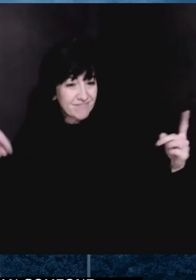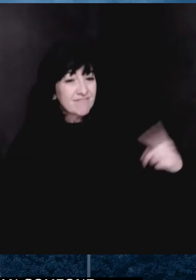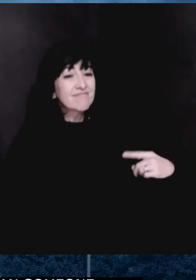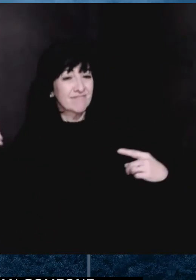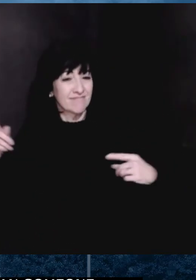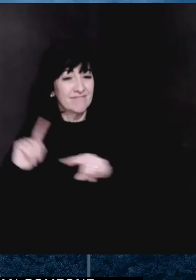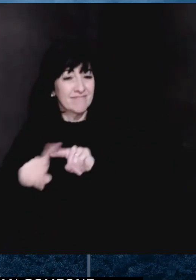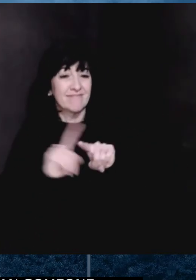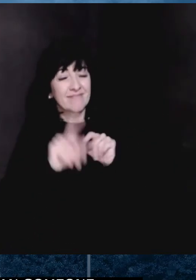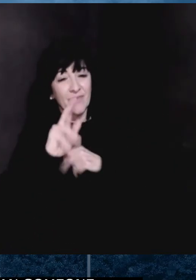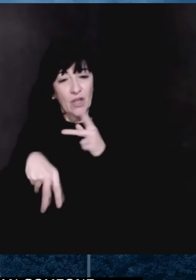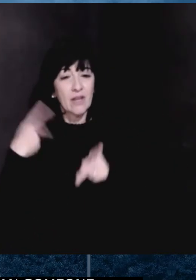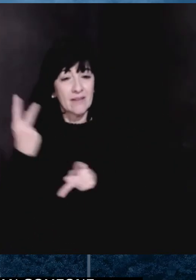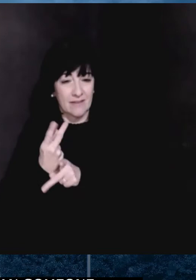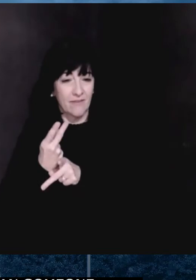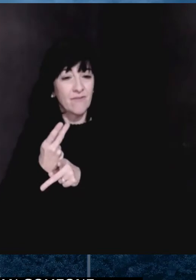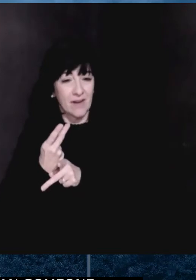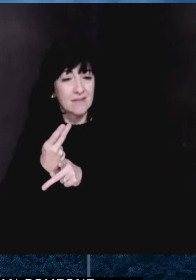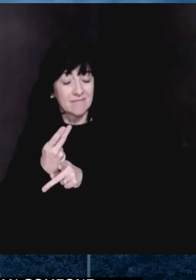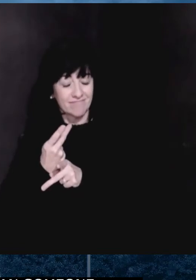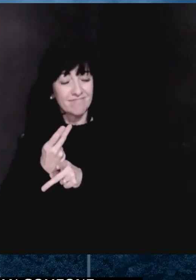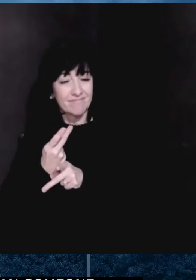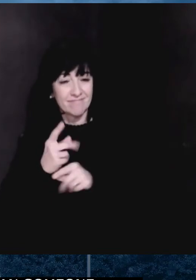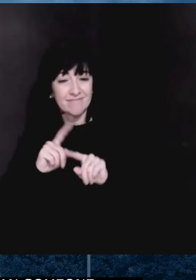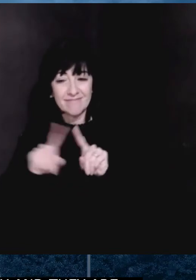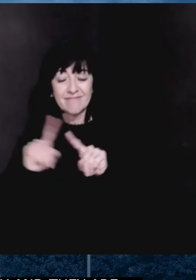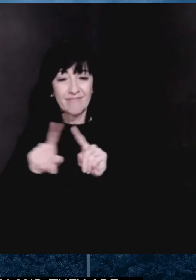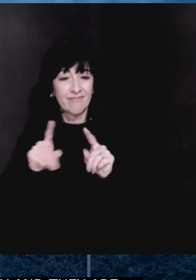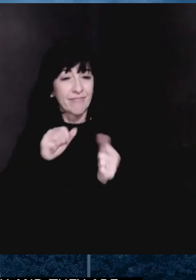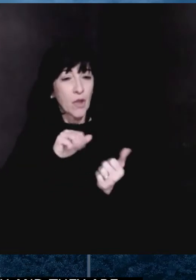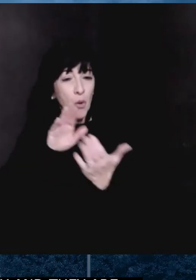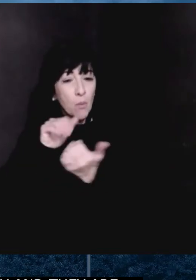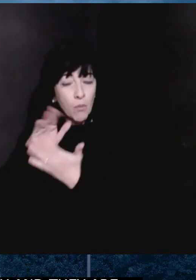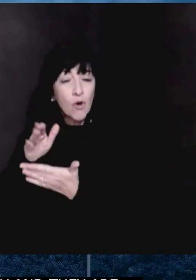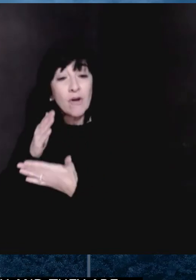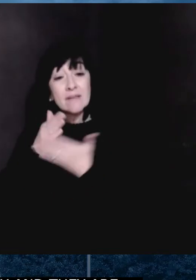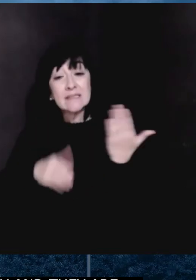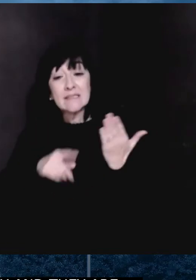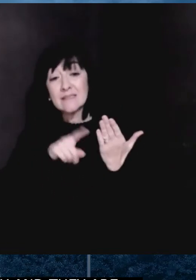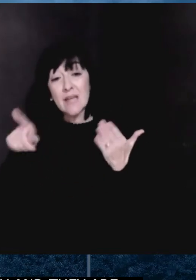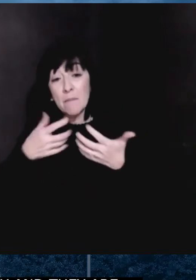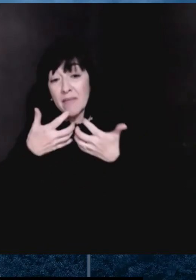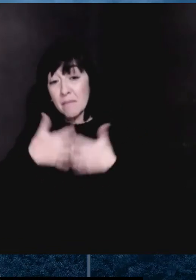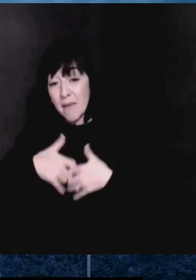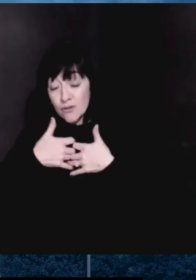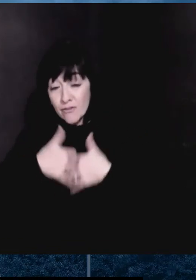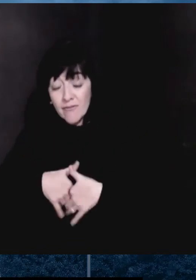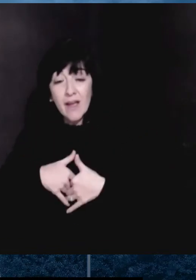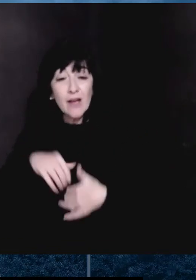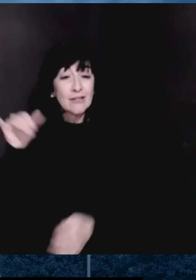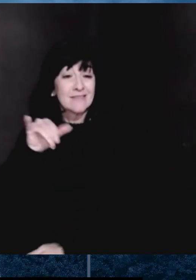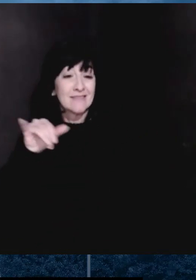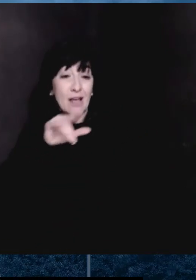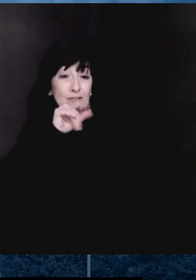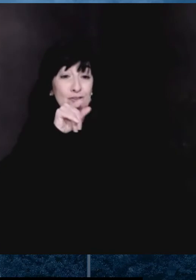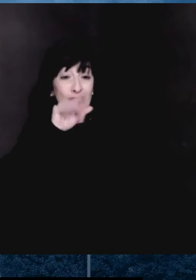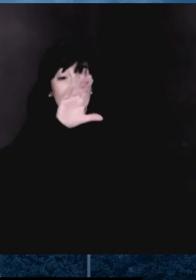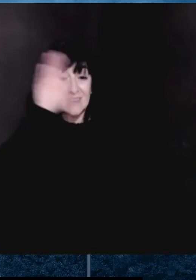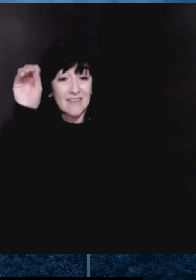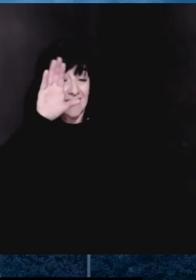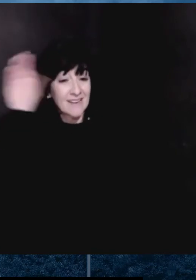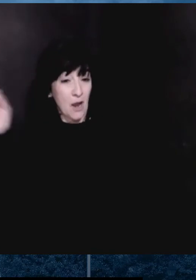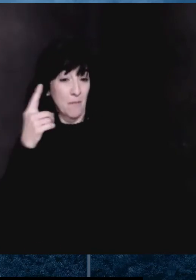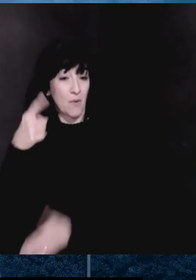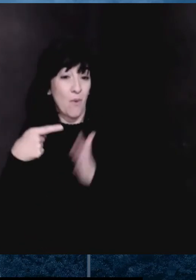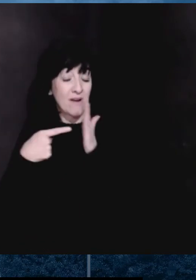to be a variety of different approaches. In some of the manufacturing areas, like the poultry plants, as an example,